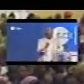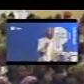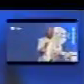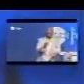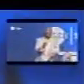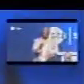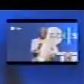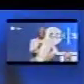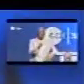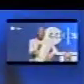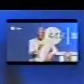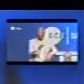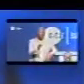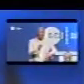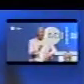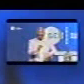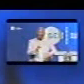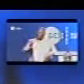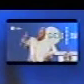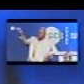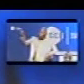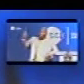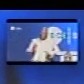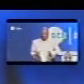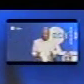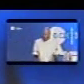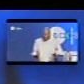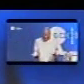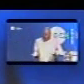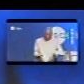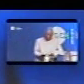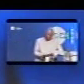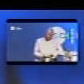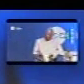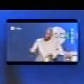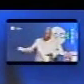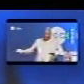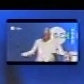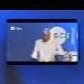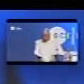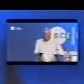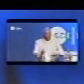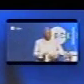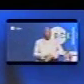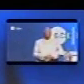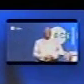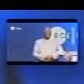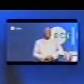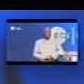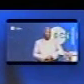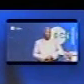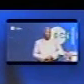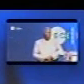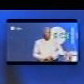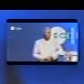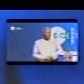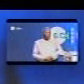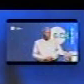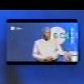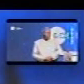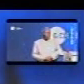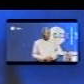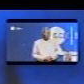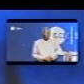one. When the creation of heaven and earth and speaks, it's different from the creature speaking. Blindness. The